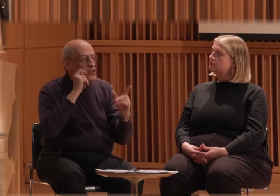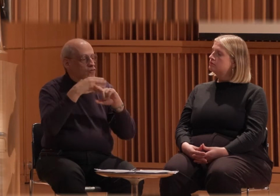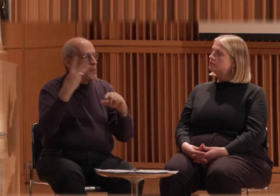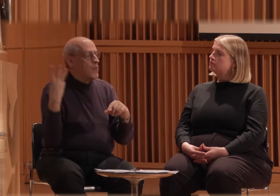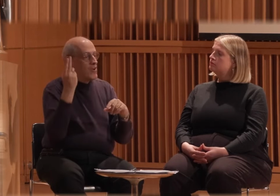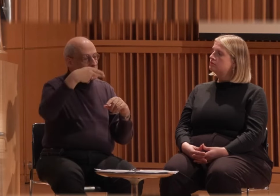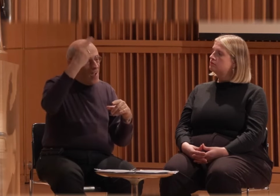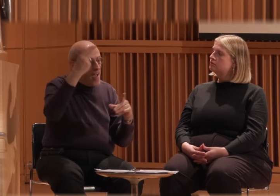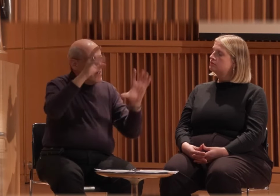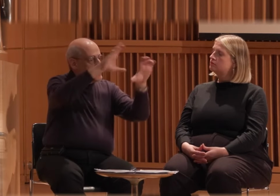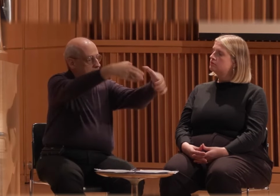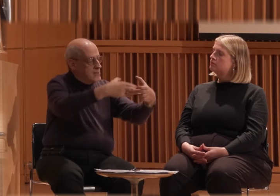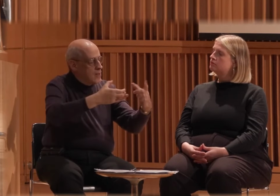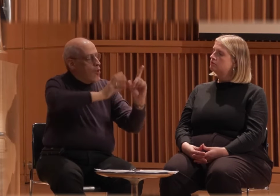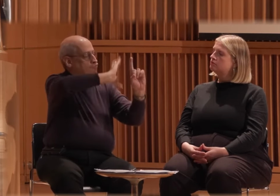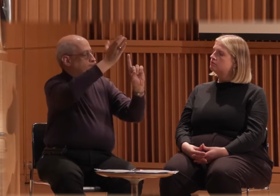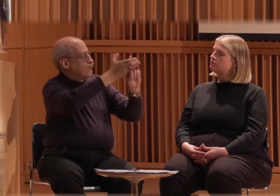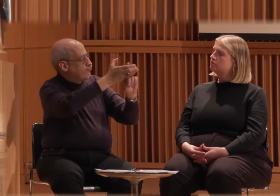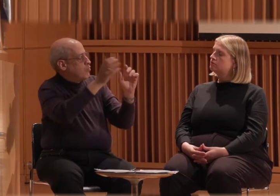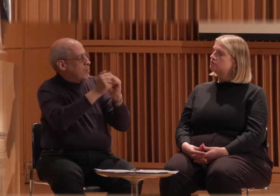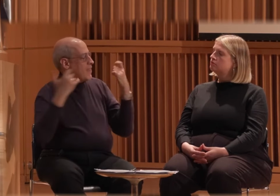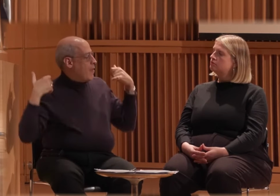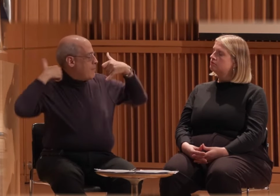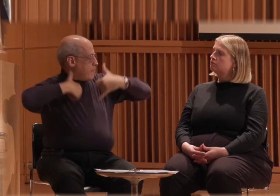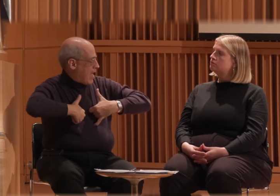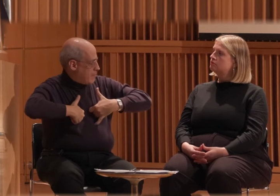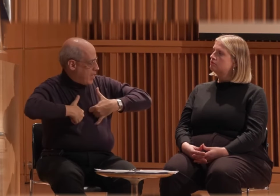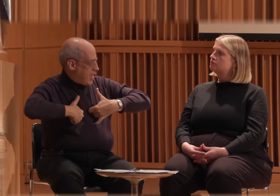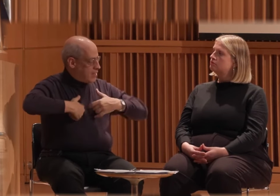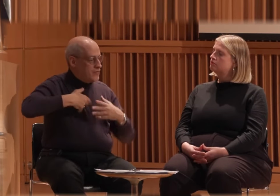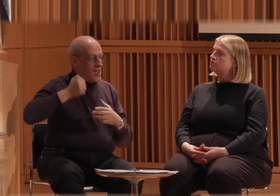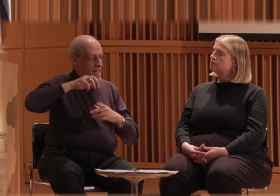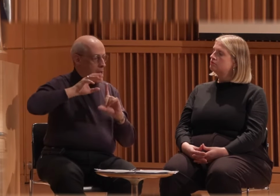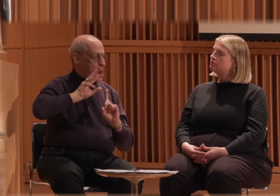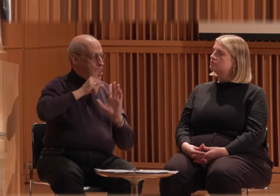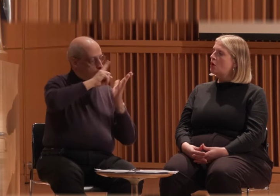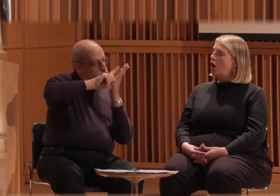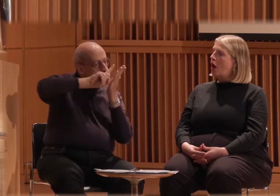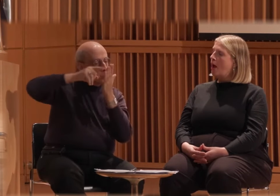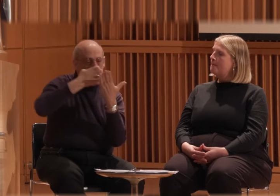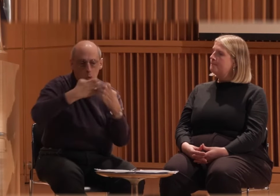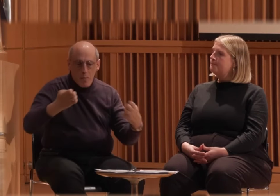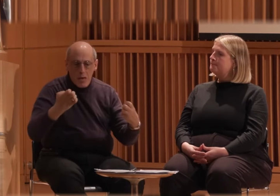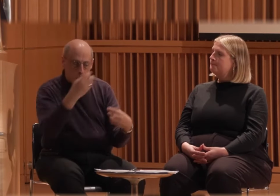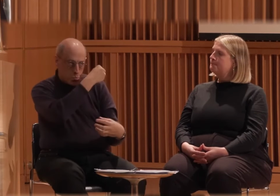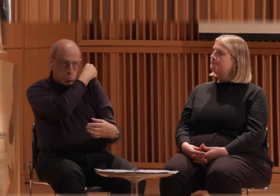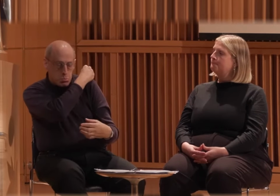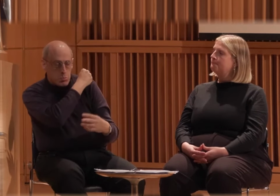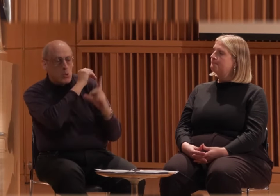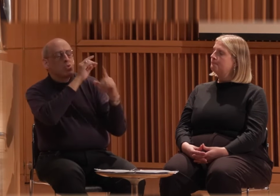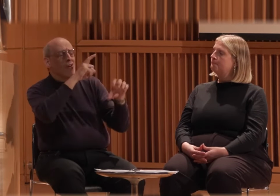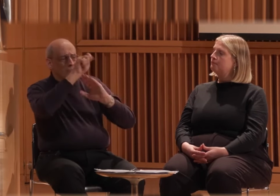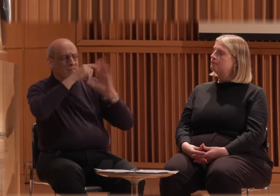Washington Heights, they outfitted them with backpacks that had air monitoring devices to them, and they, over the